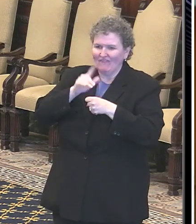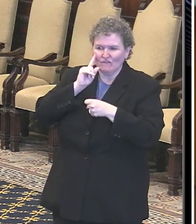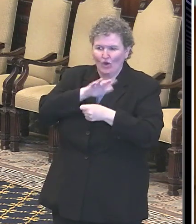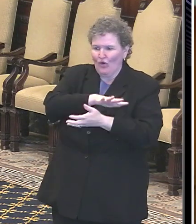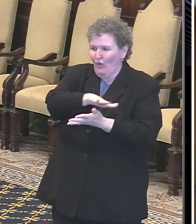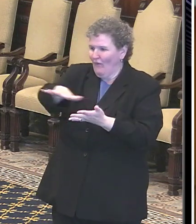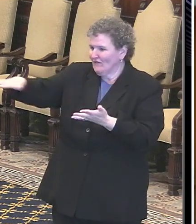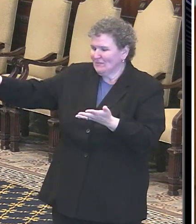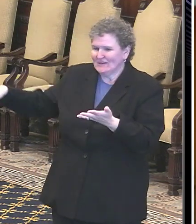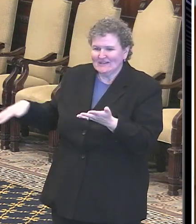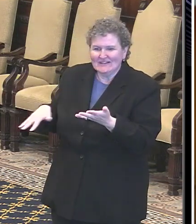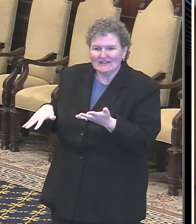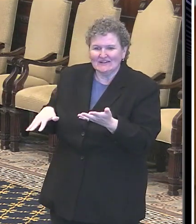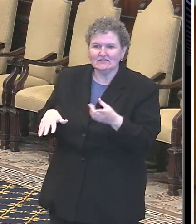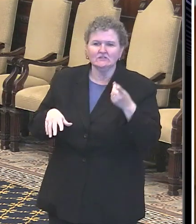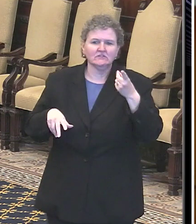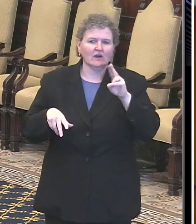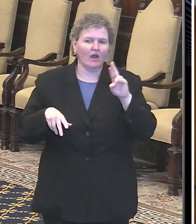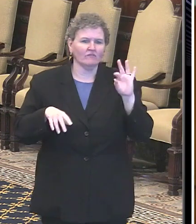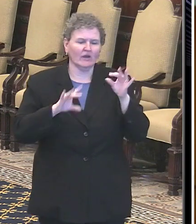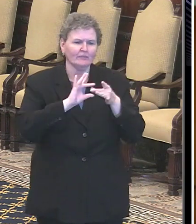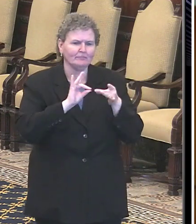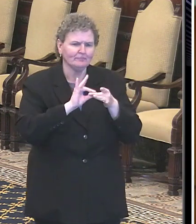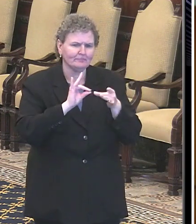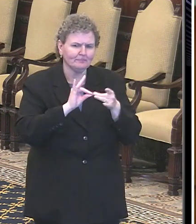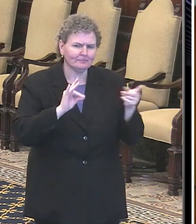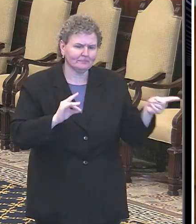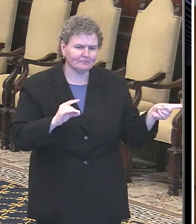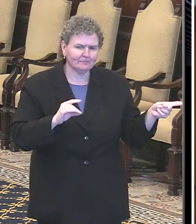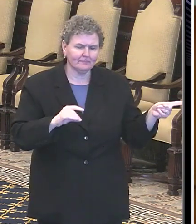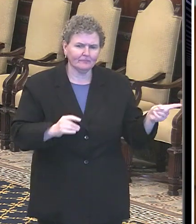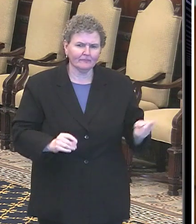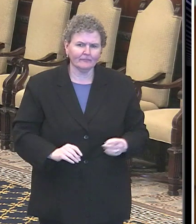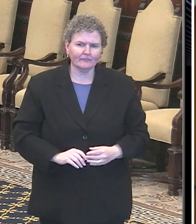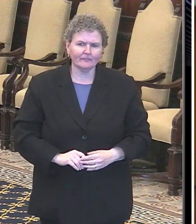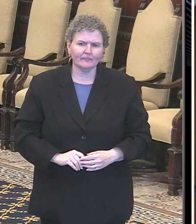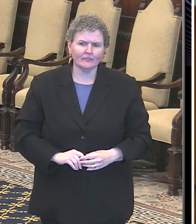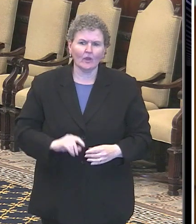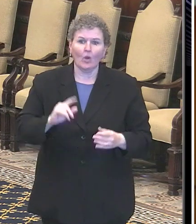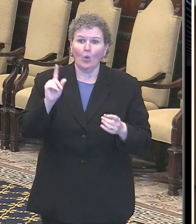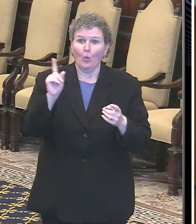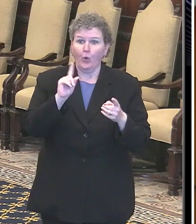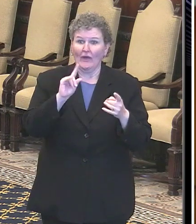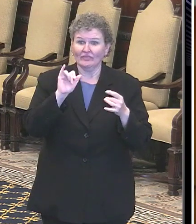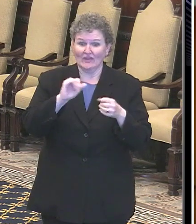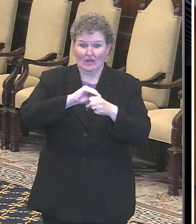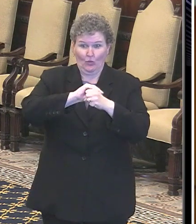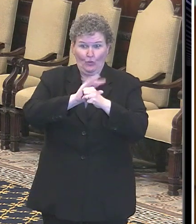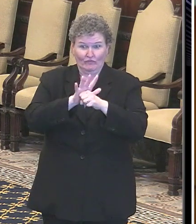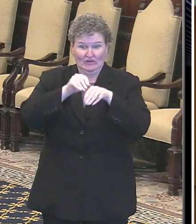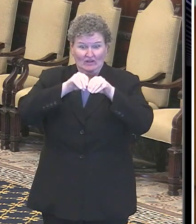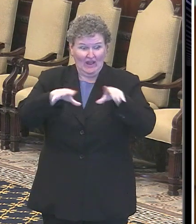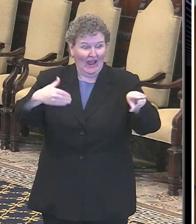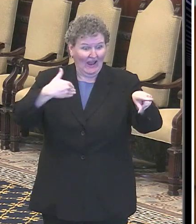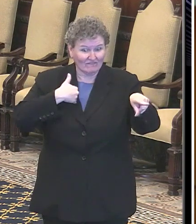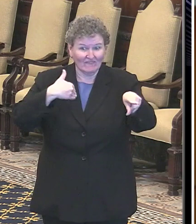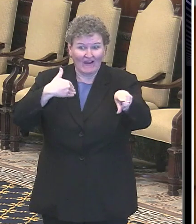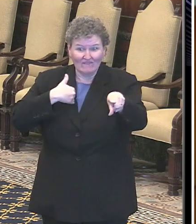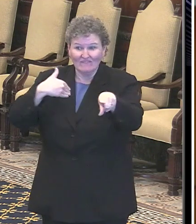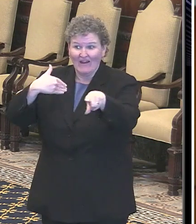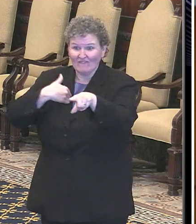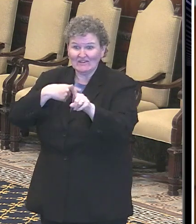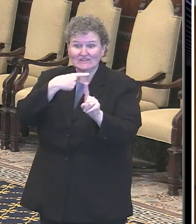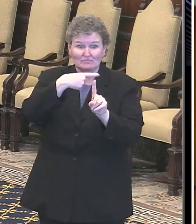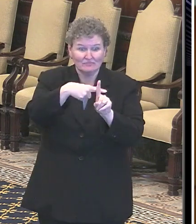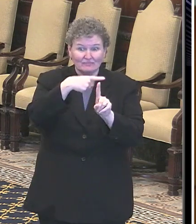So in all the congregate care facilities where we have an outbreak and we're involved with the folks there, we are testing people